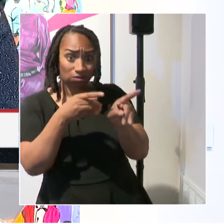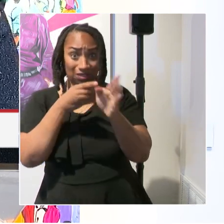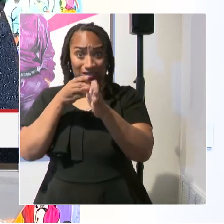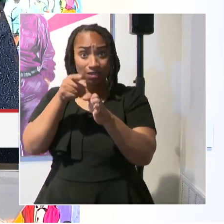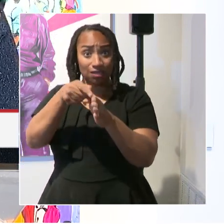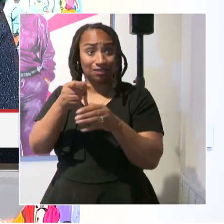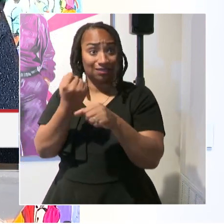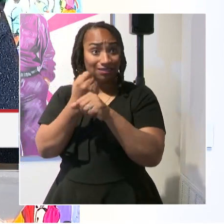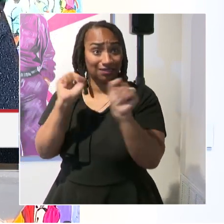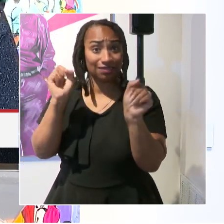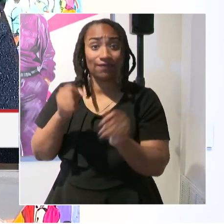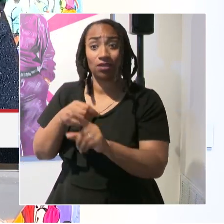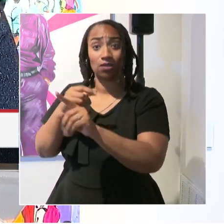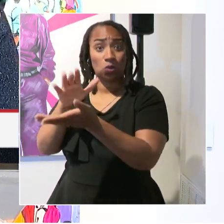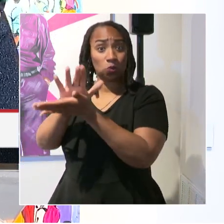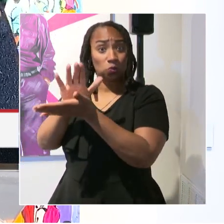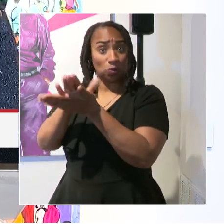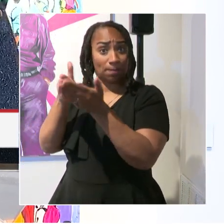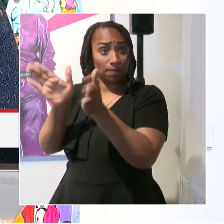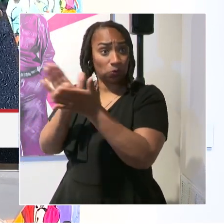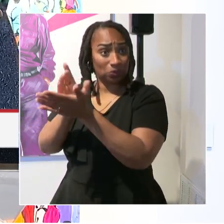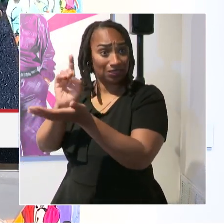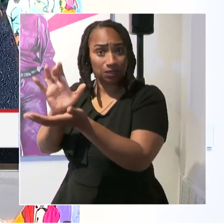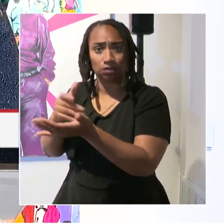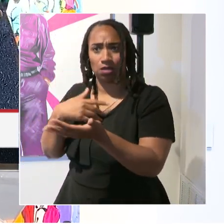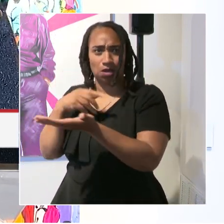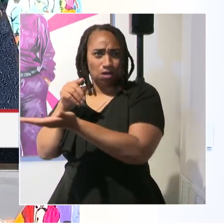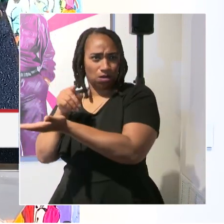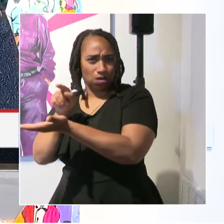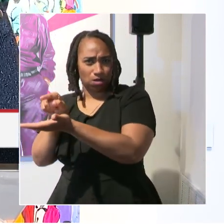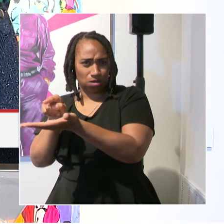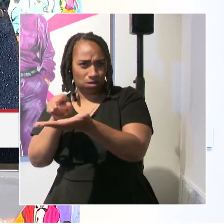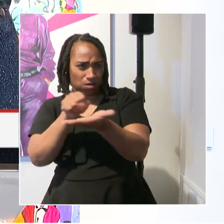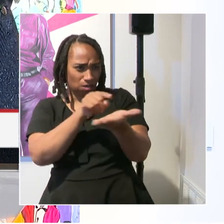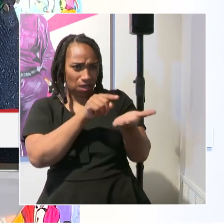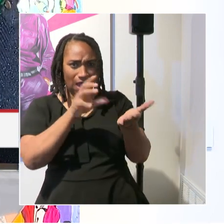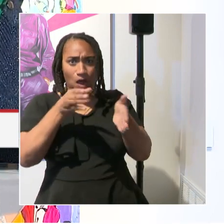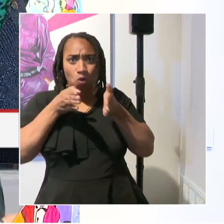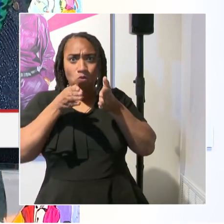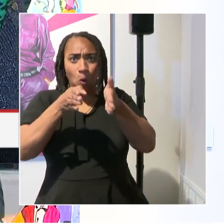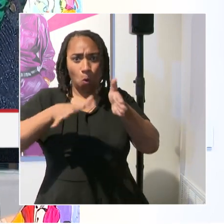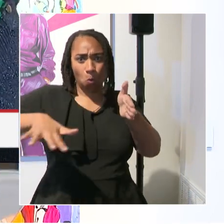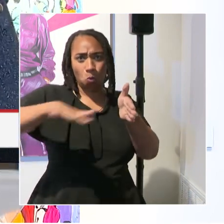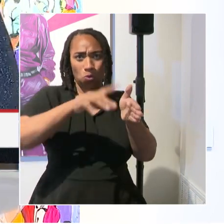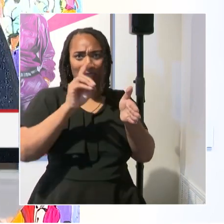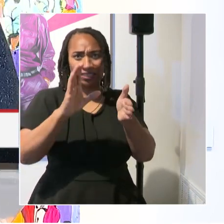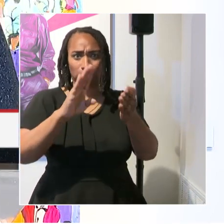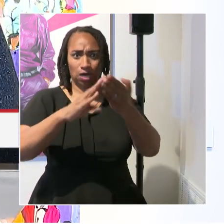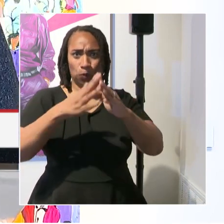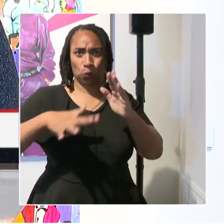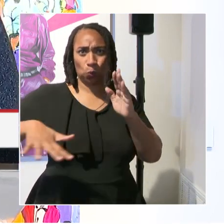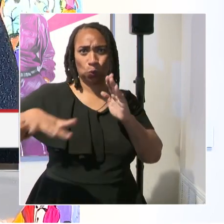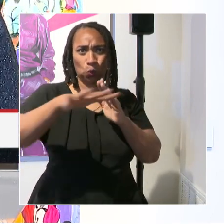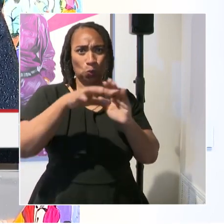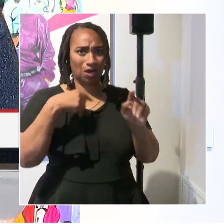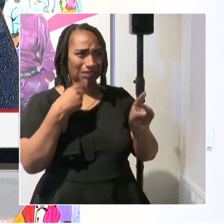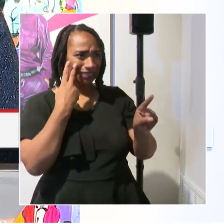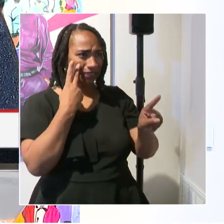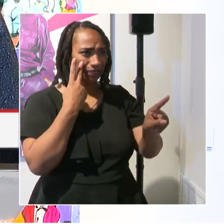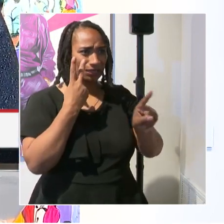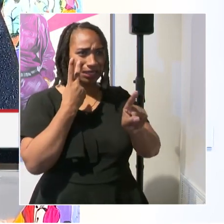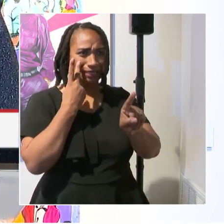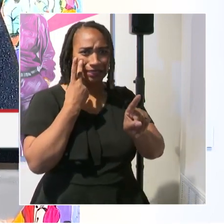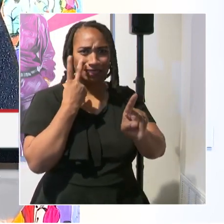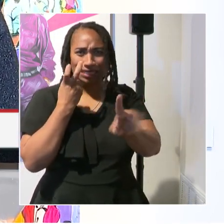revitalizing the downtown and our commercial corridors. And so we see that as very important to having